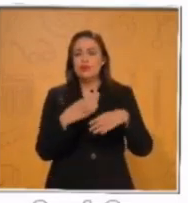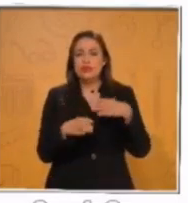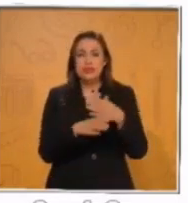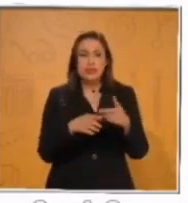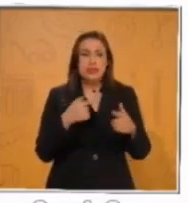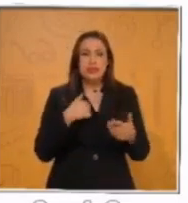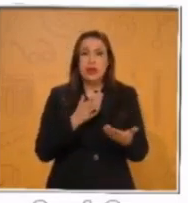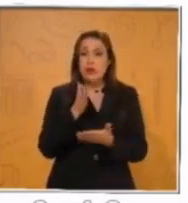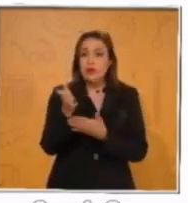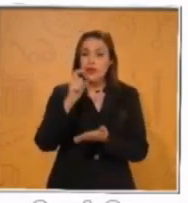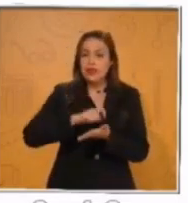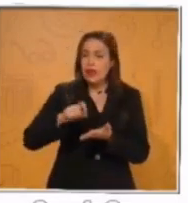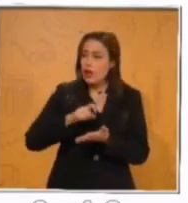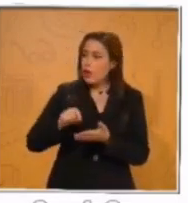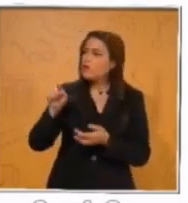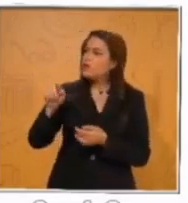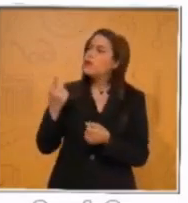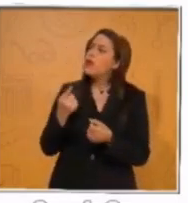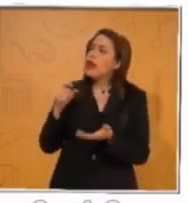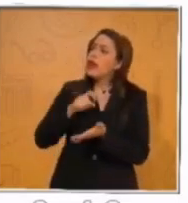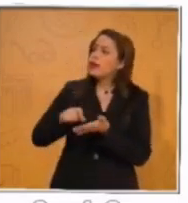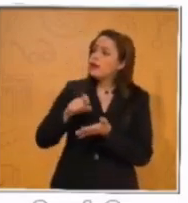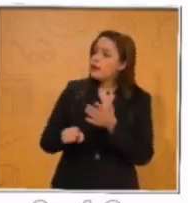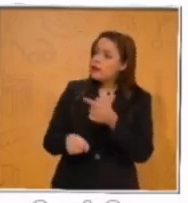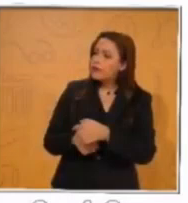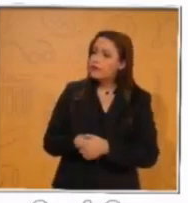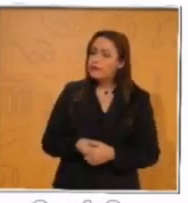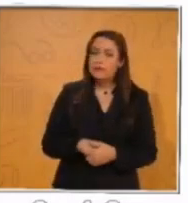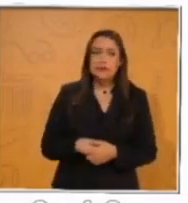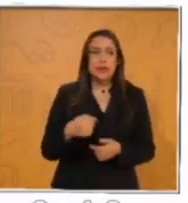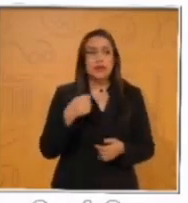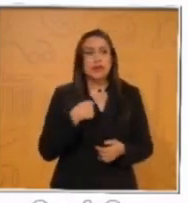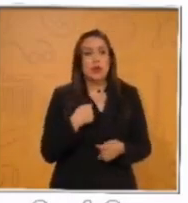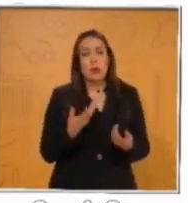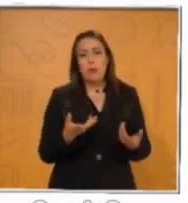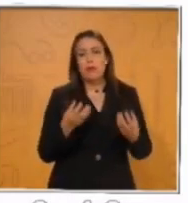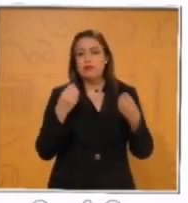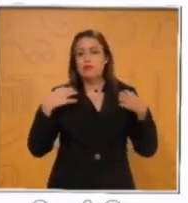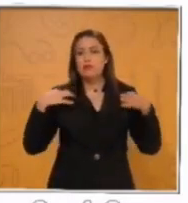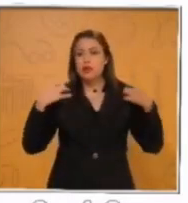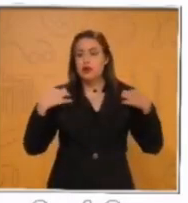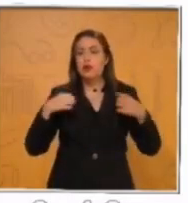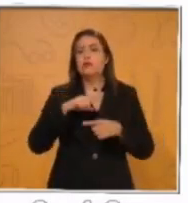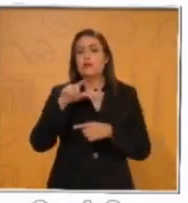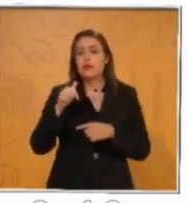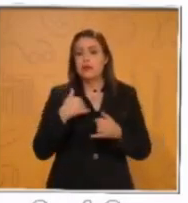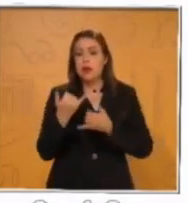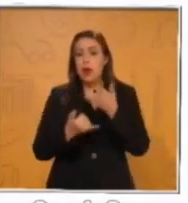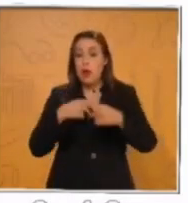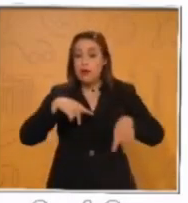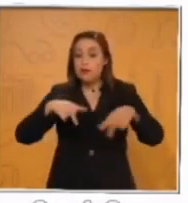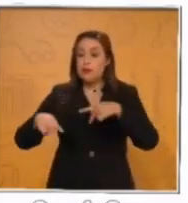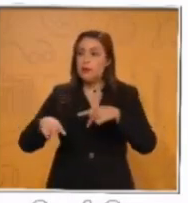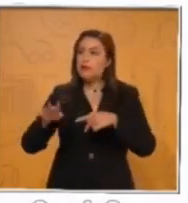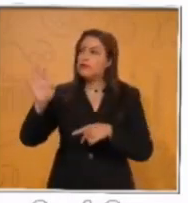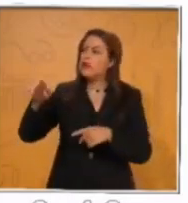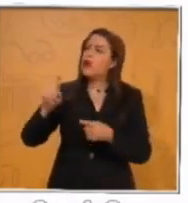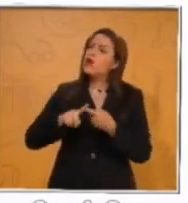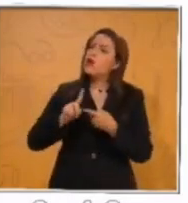went shopping. What did you buy? I bought some new clothes. I also played soccer. Who did you play